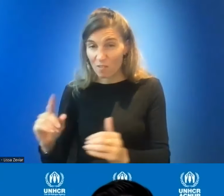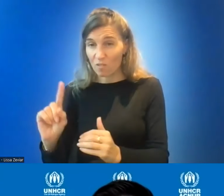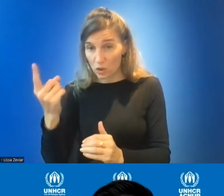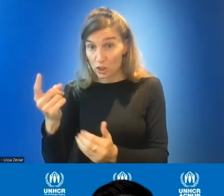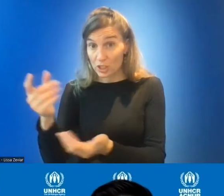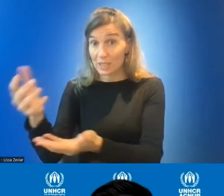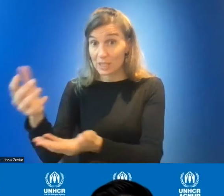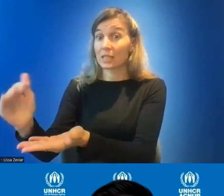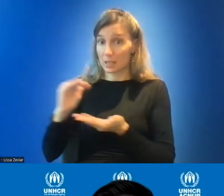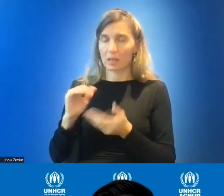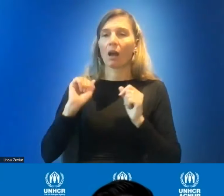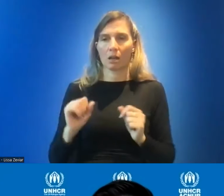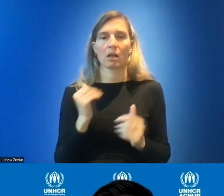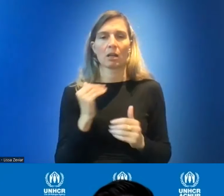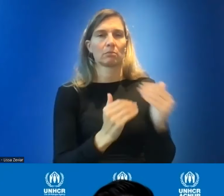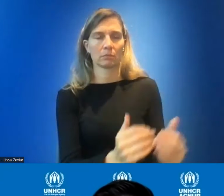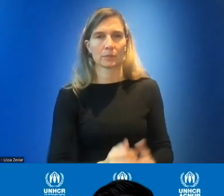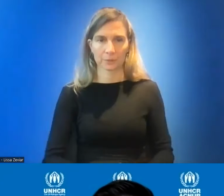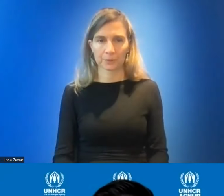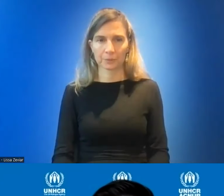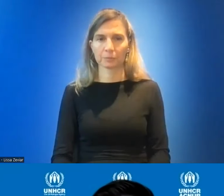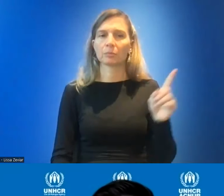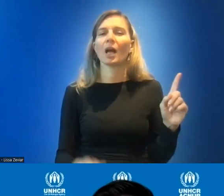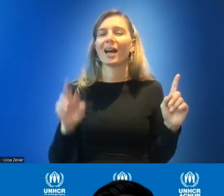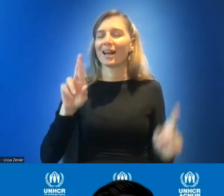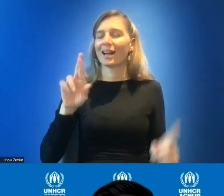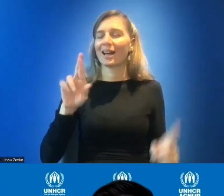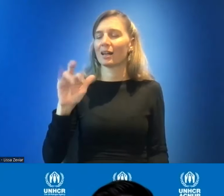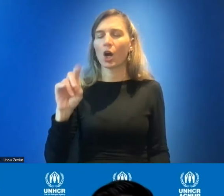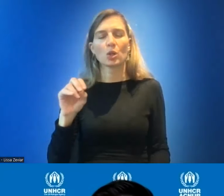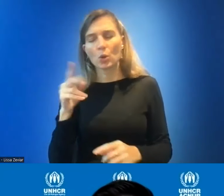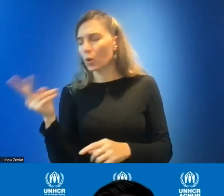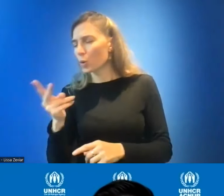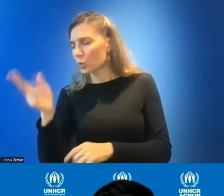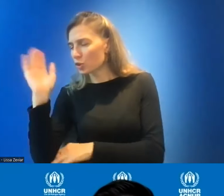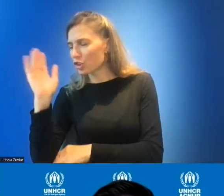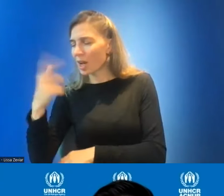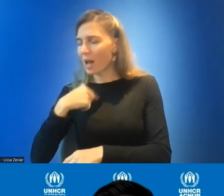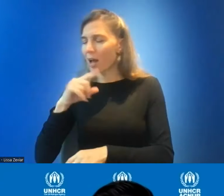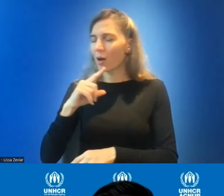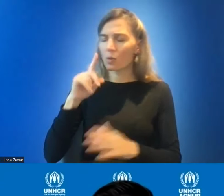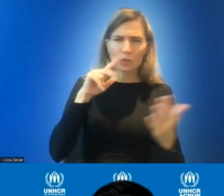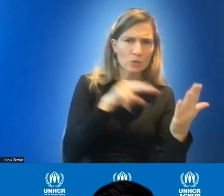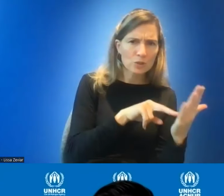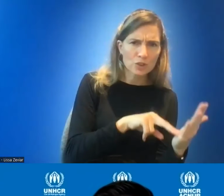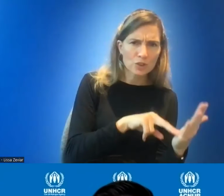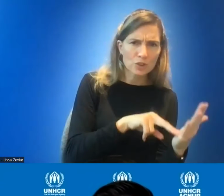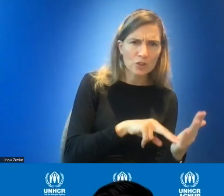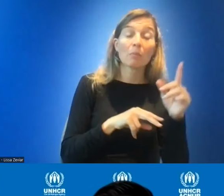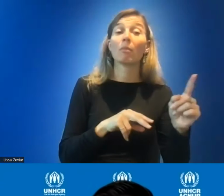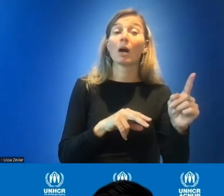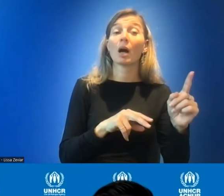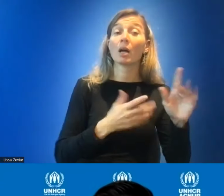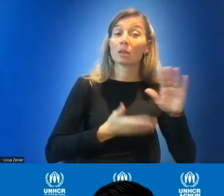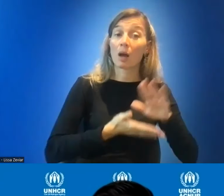Thank you. And Ricardo speaking, I was checking while you were sharing the latest update from the operation and